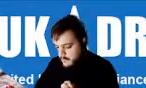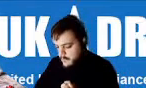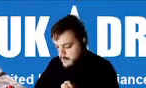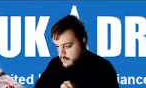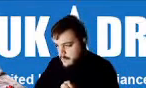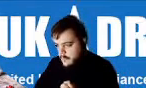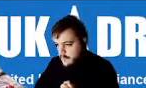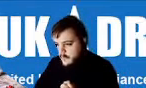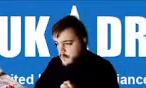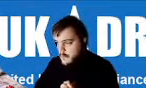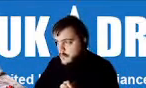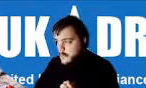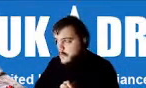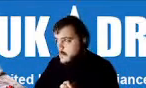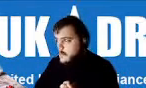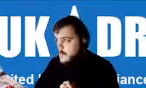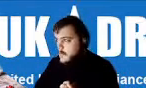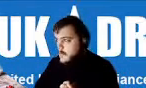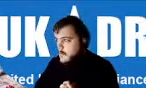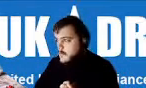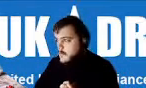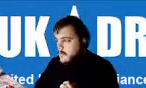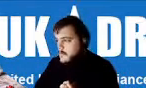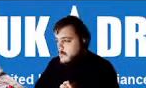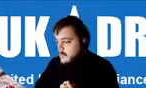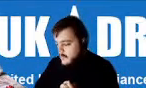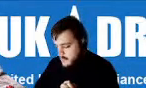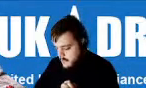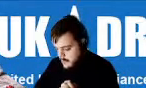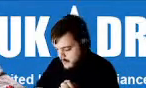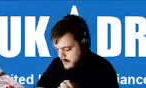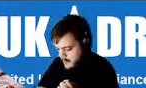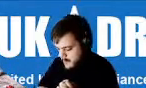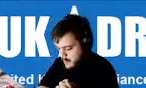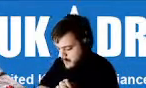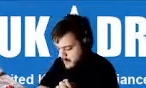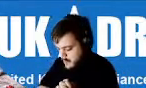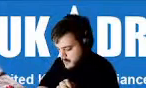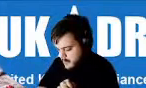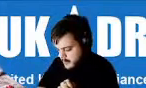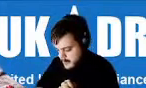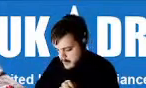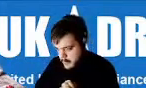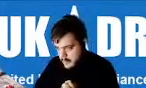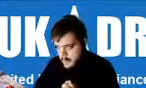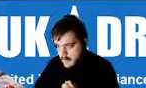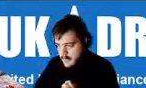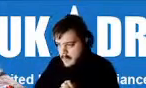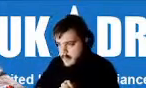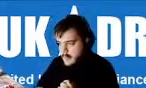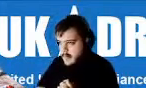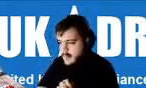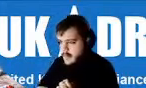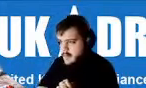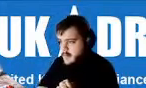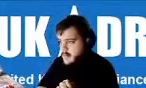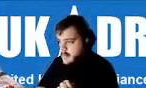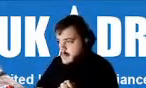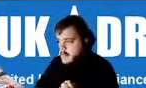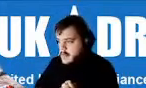before, we're the UK Alliance for Disaster Research. And UKADR is an alliance of